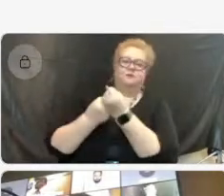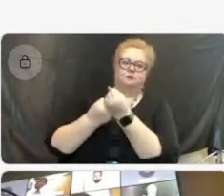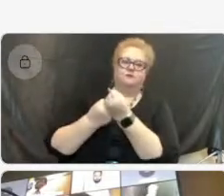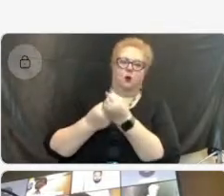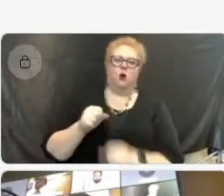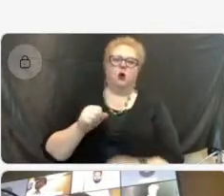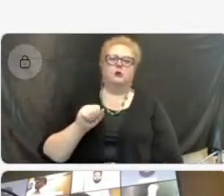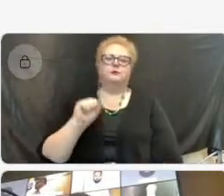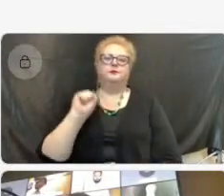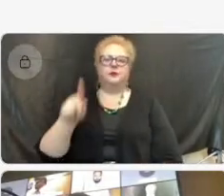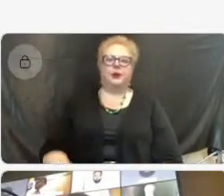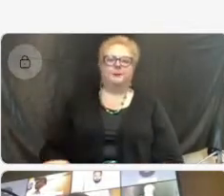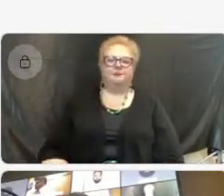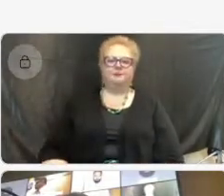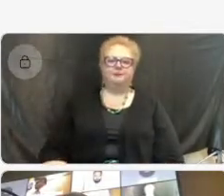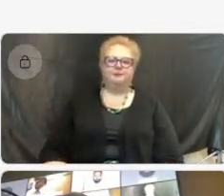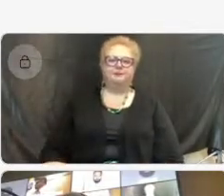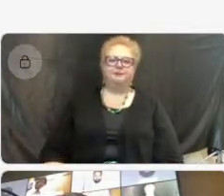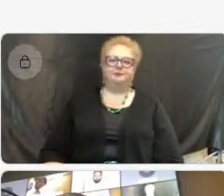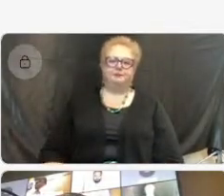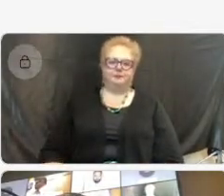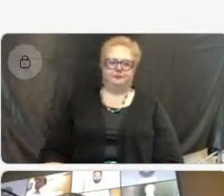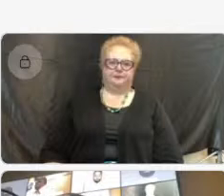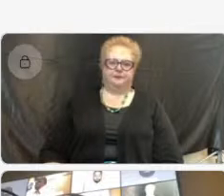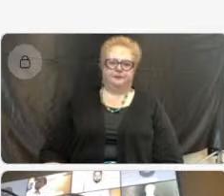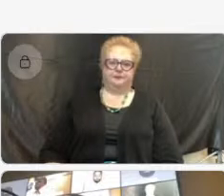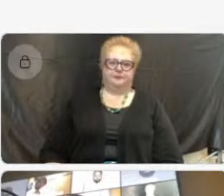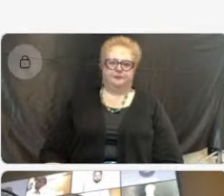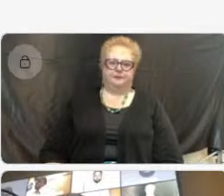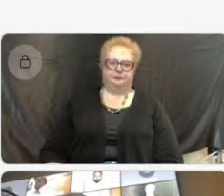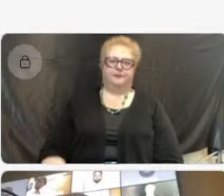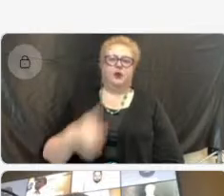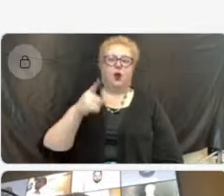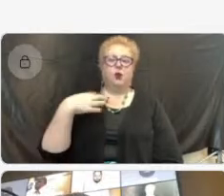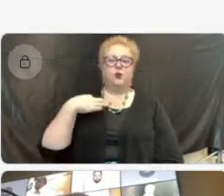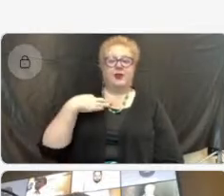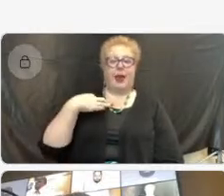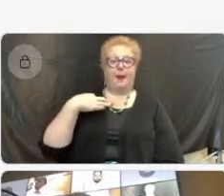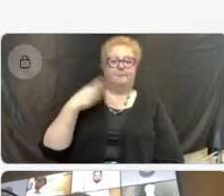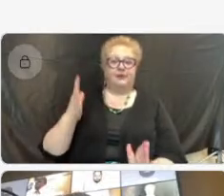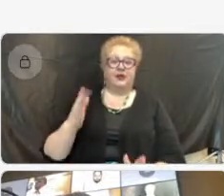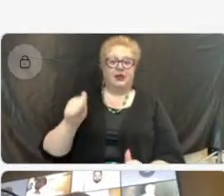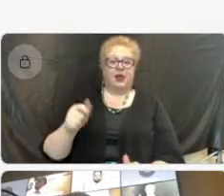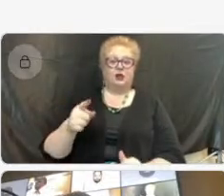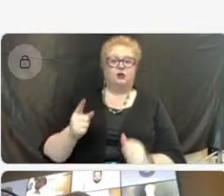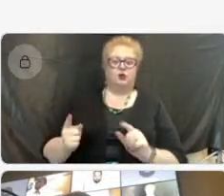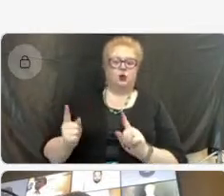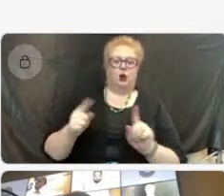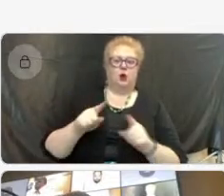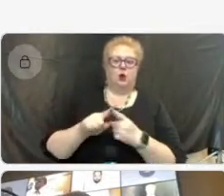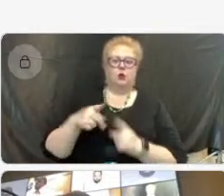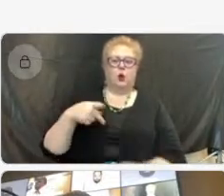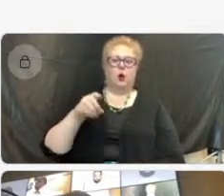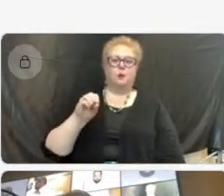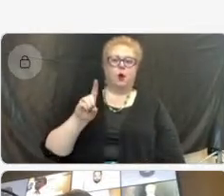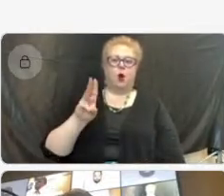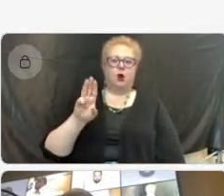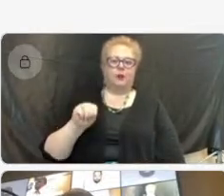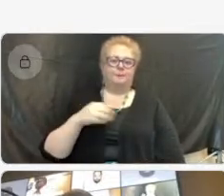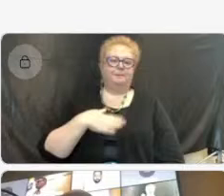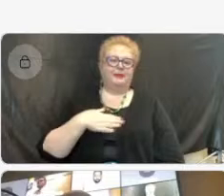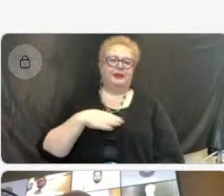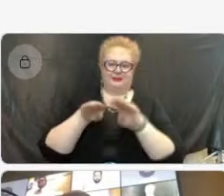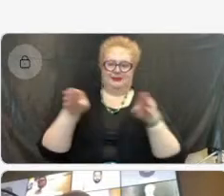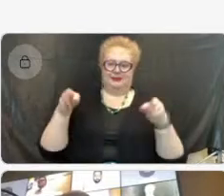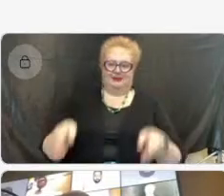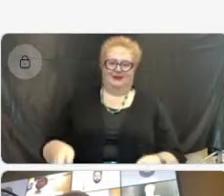great. Thank you. All right, are you the applicant? Yep. Can you approach the podium, please? All right. I didn't know that was